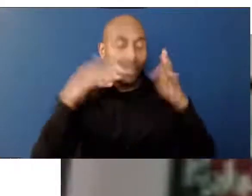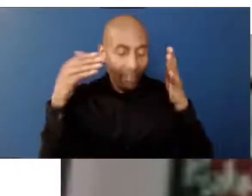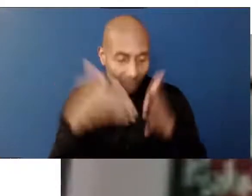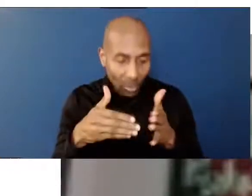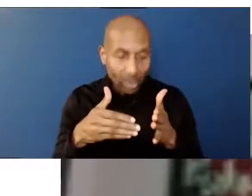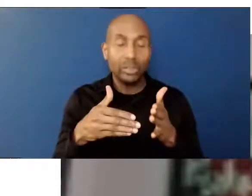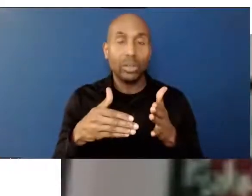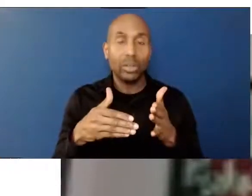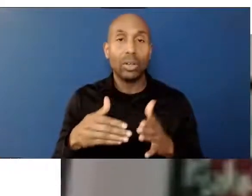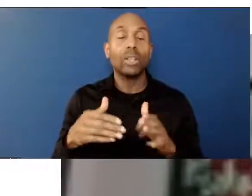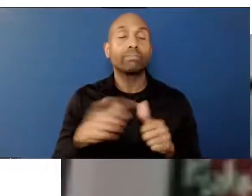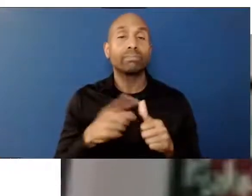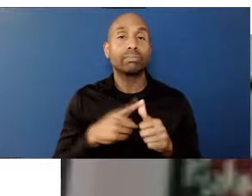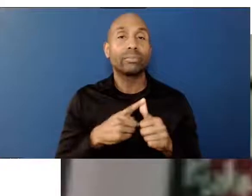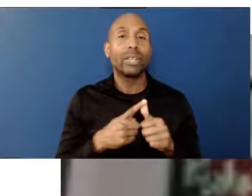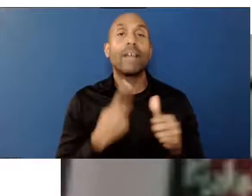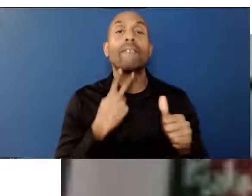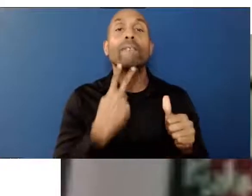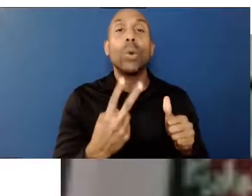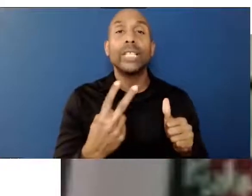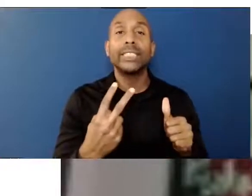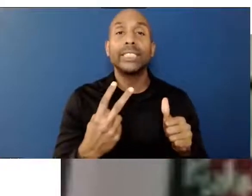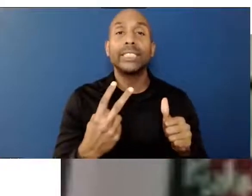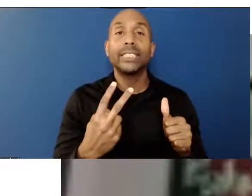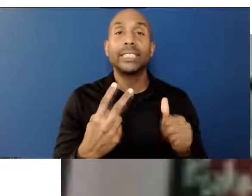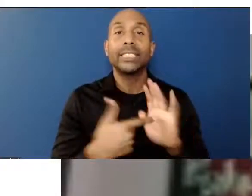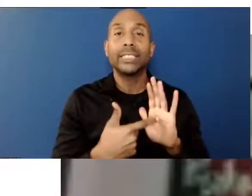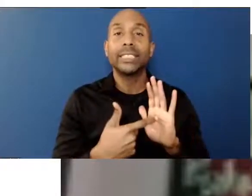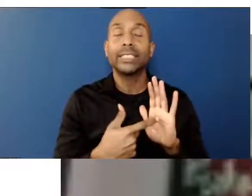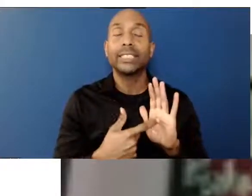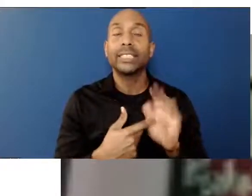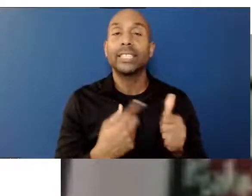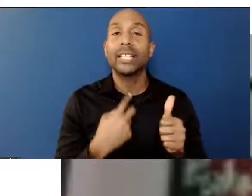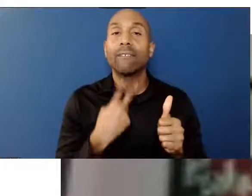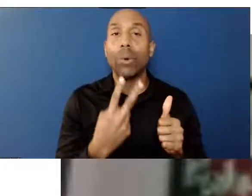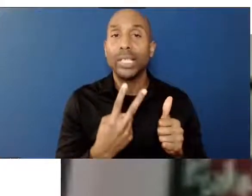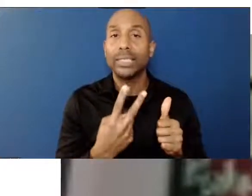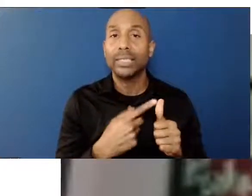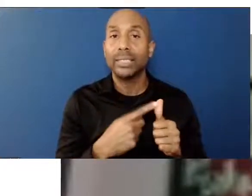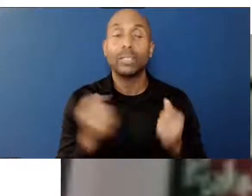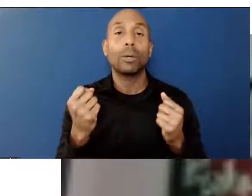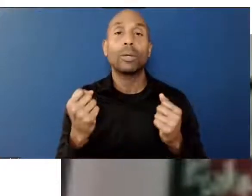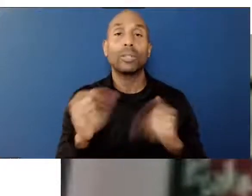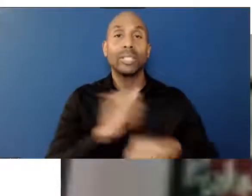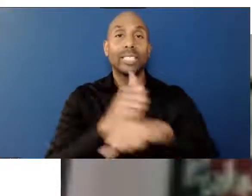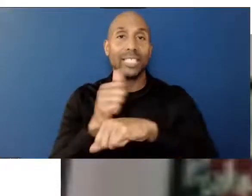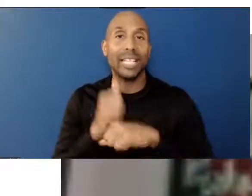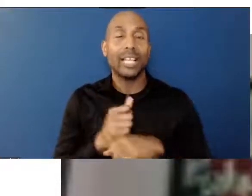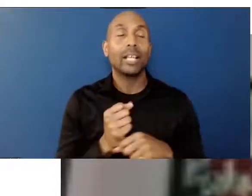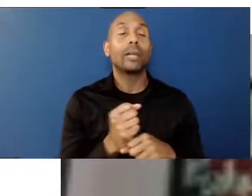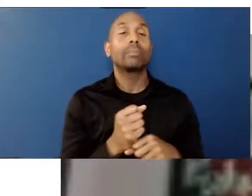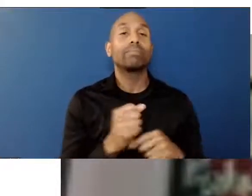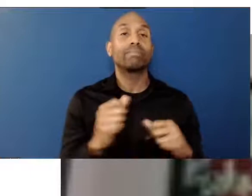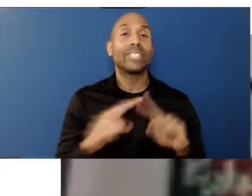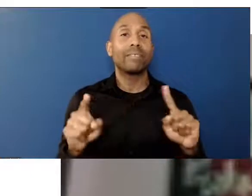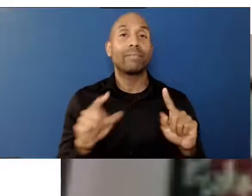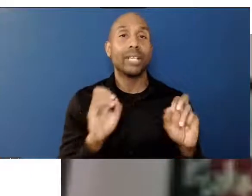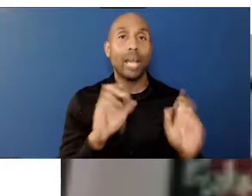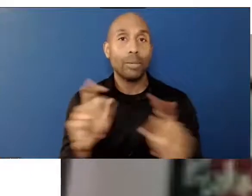they often do sort of a number of engagement opportunities through various committees and